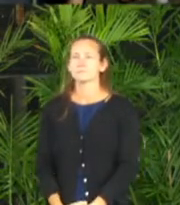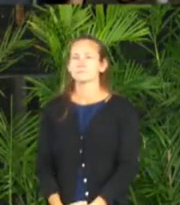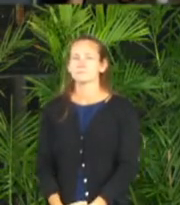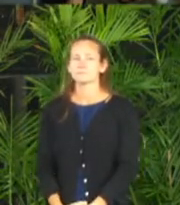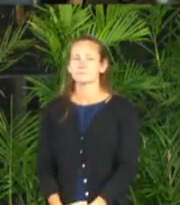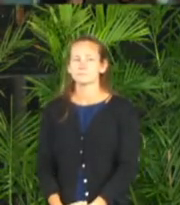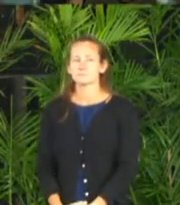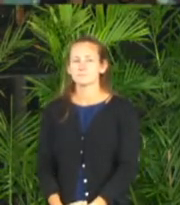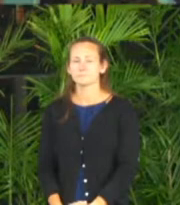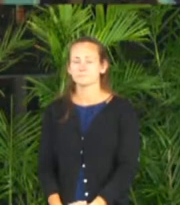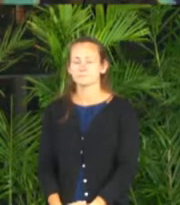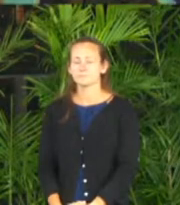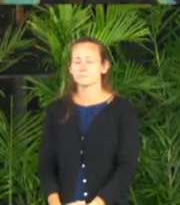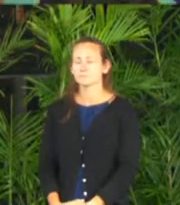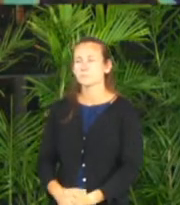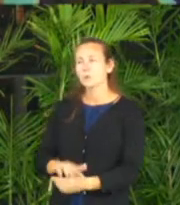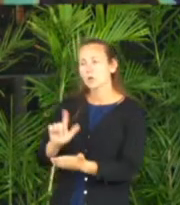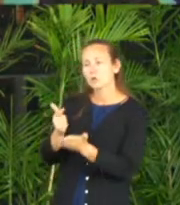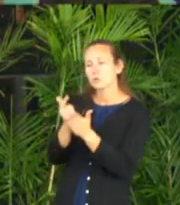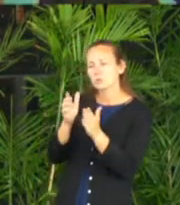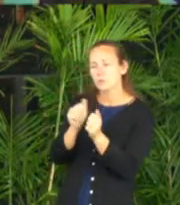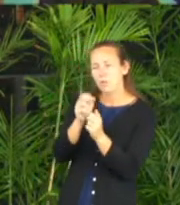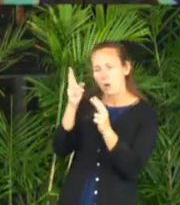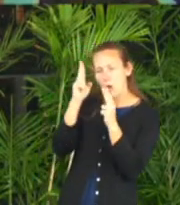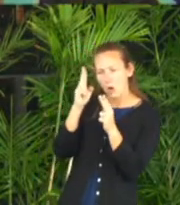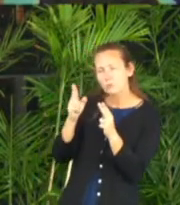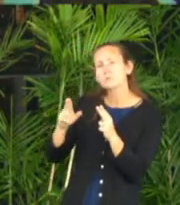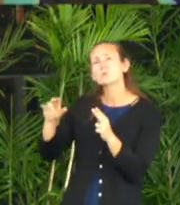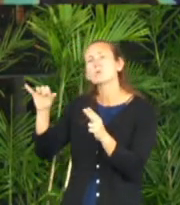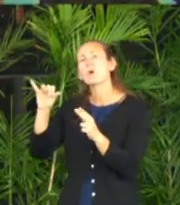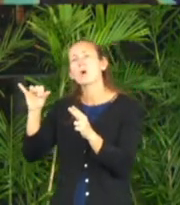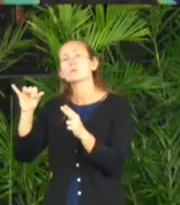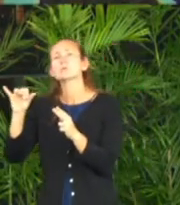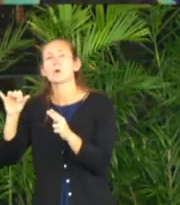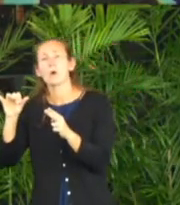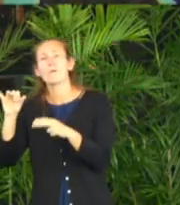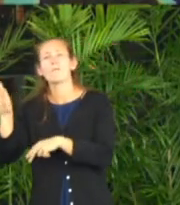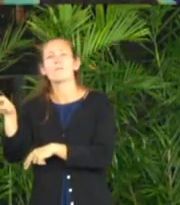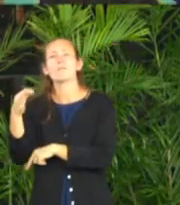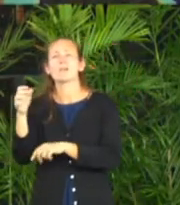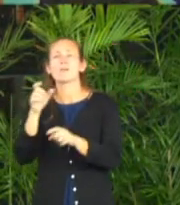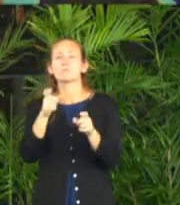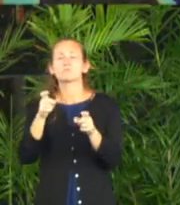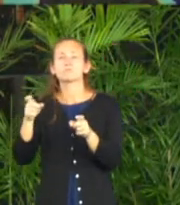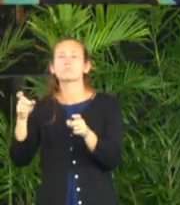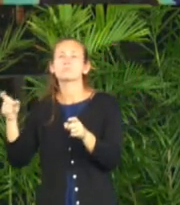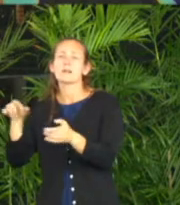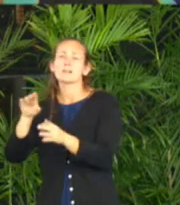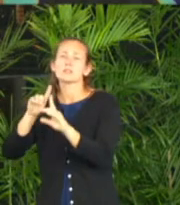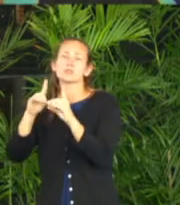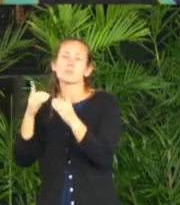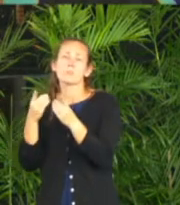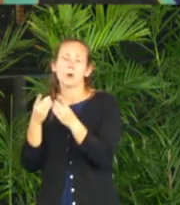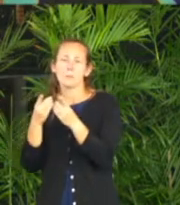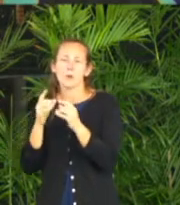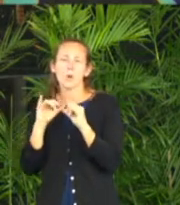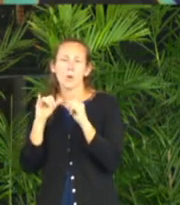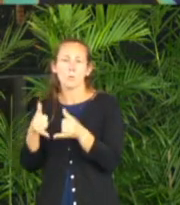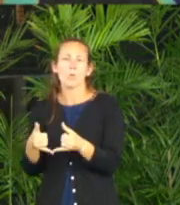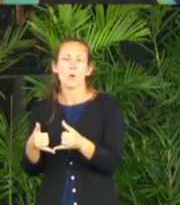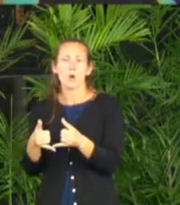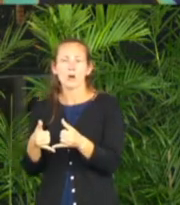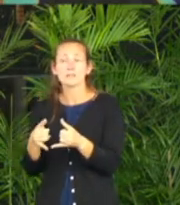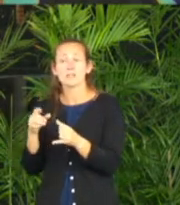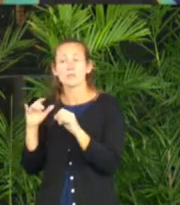In addition to graduates with honors, Flagler College also confers departmental awards for academic achievement. These awards are made by